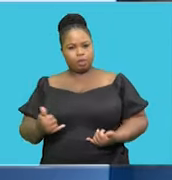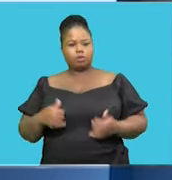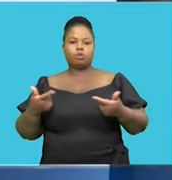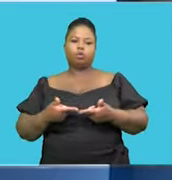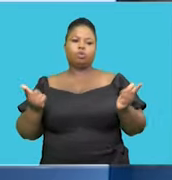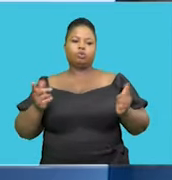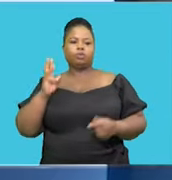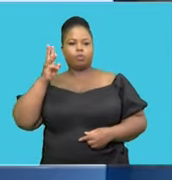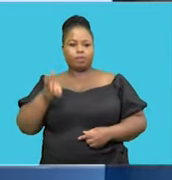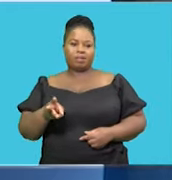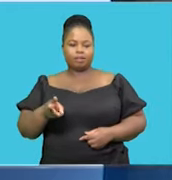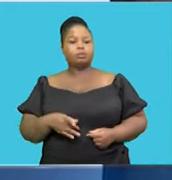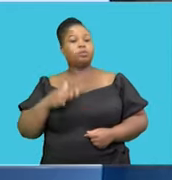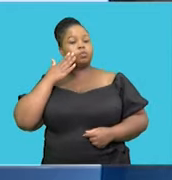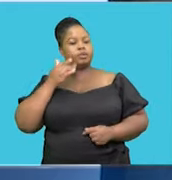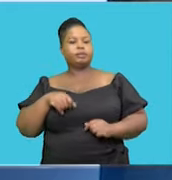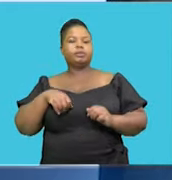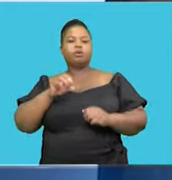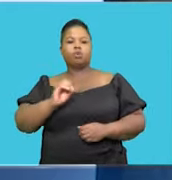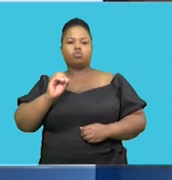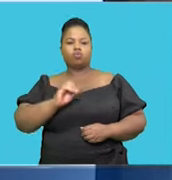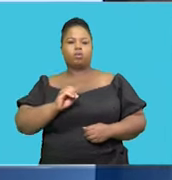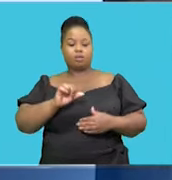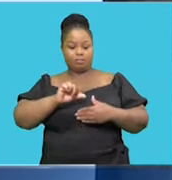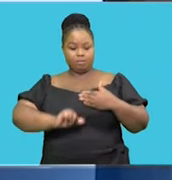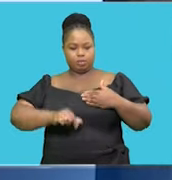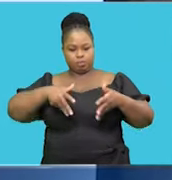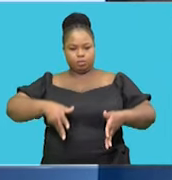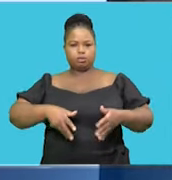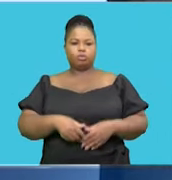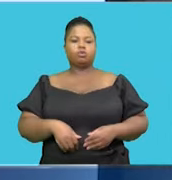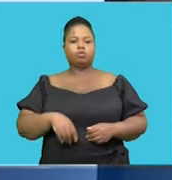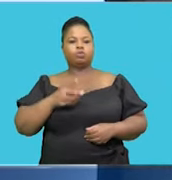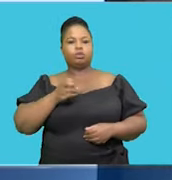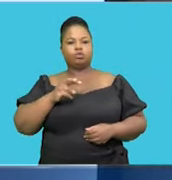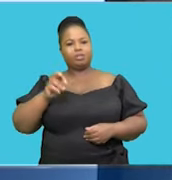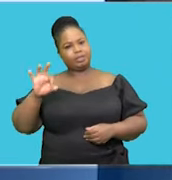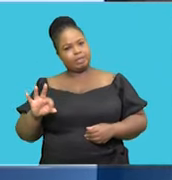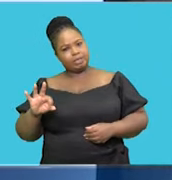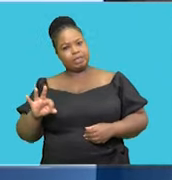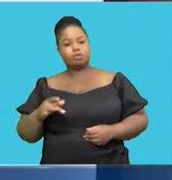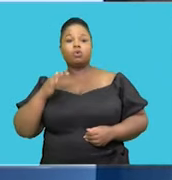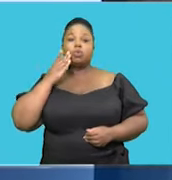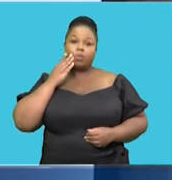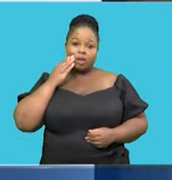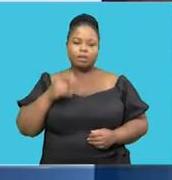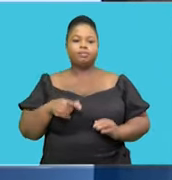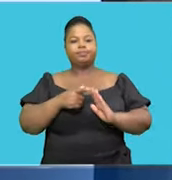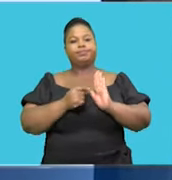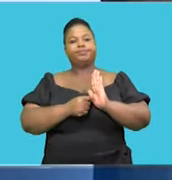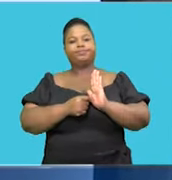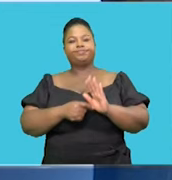Soka 2019 sora 2019 duke chakamu inakibidi karani